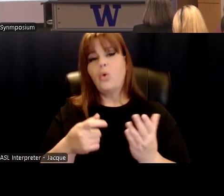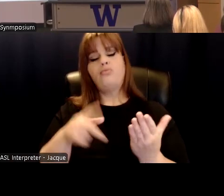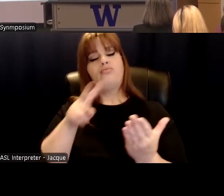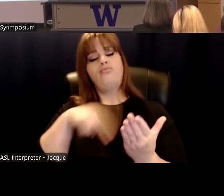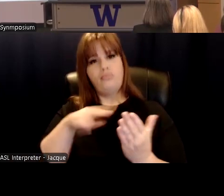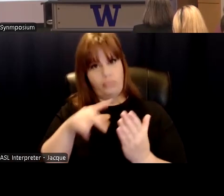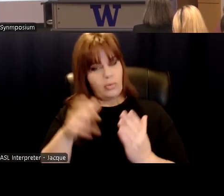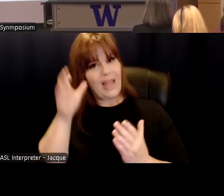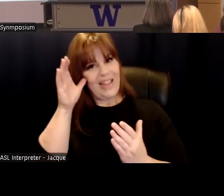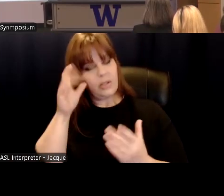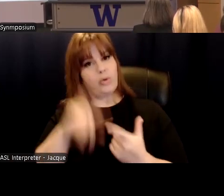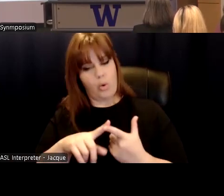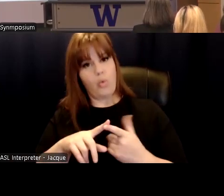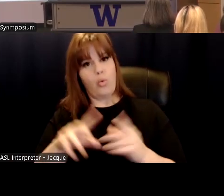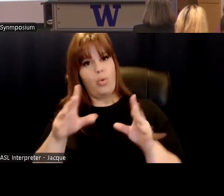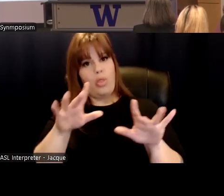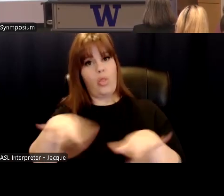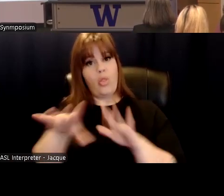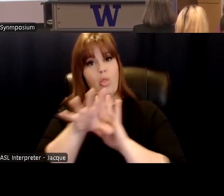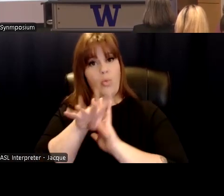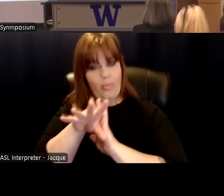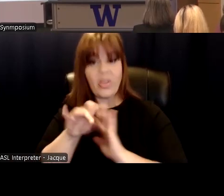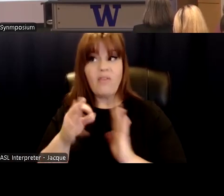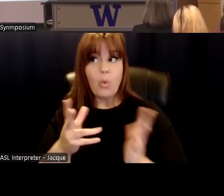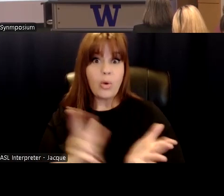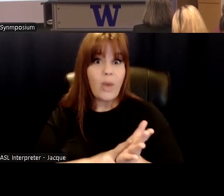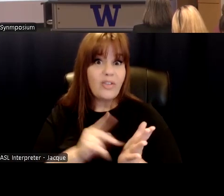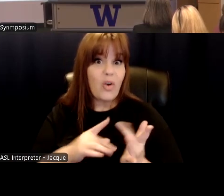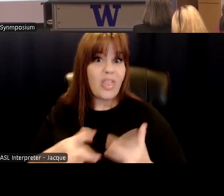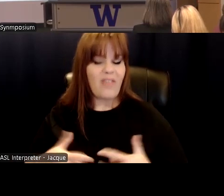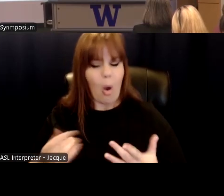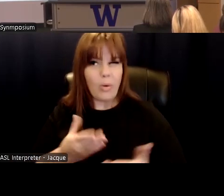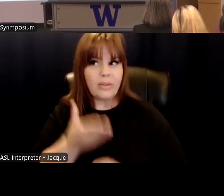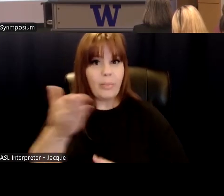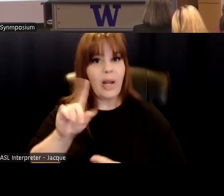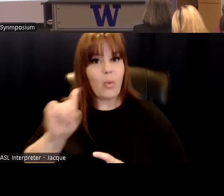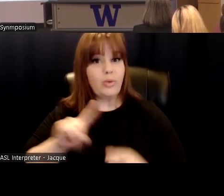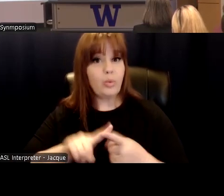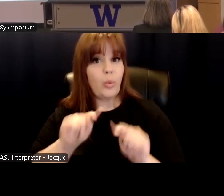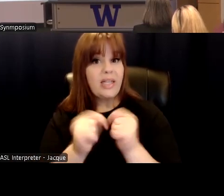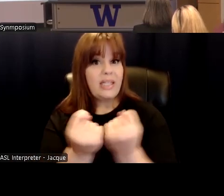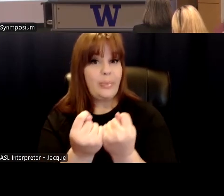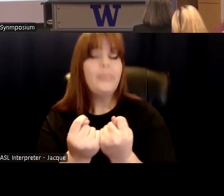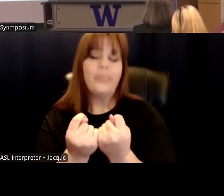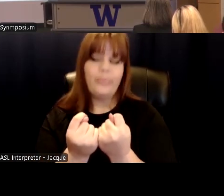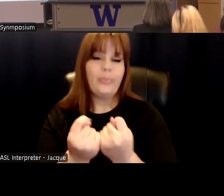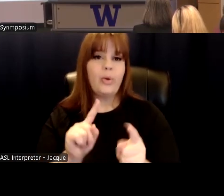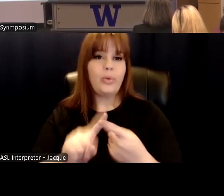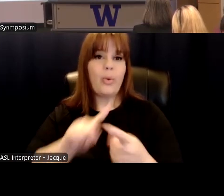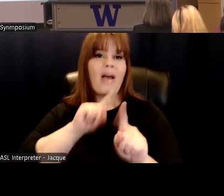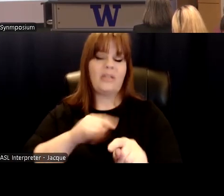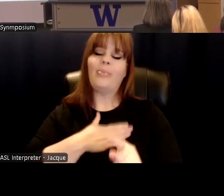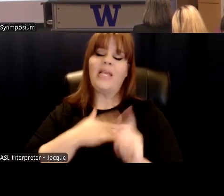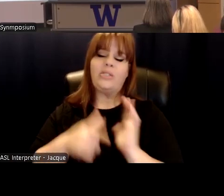recording. If you wish to register for this event or submit a question to our team to answer, please review the